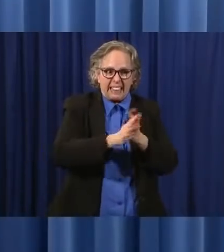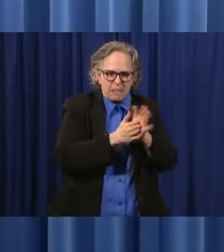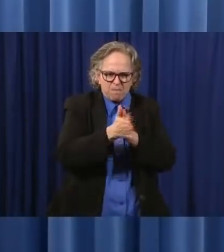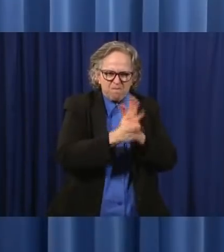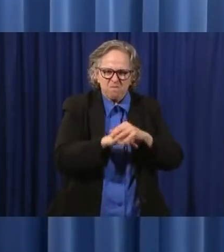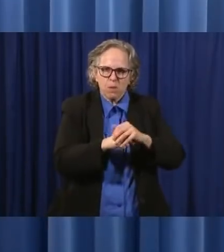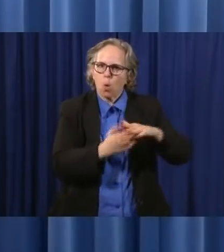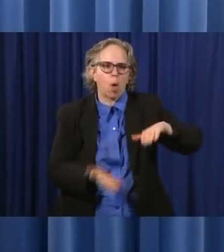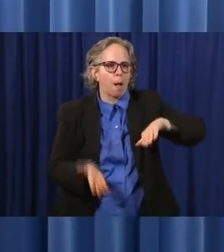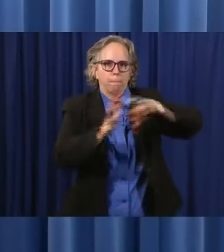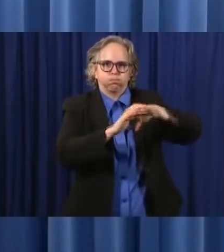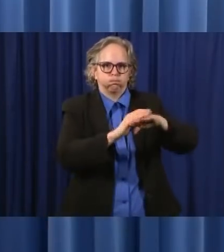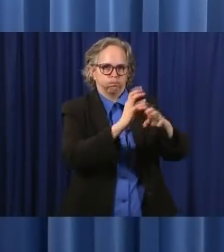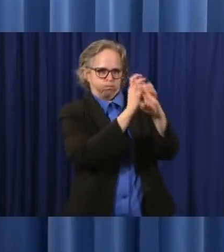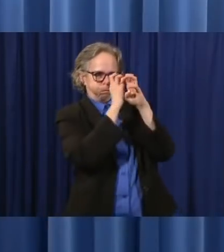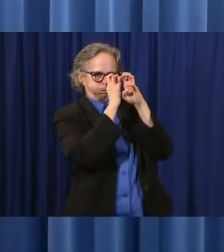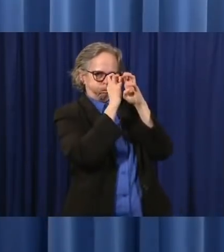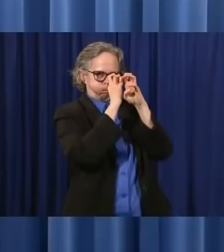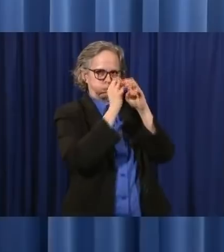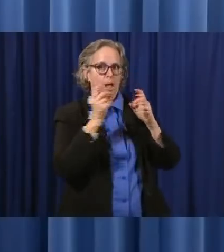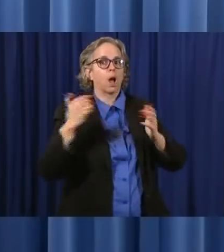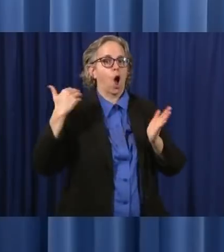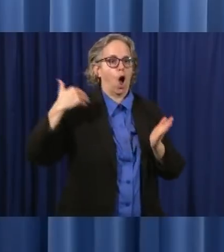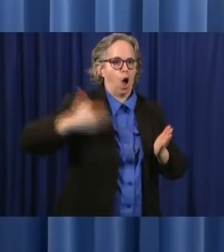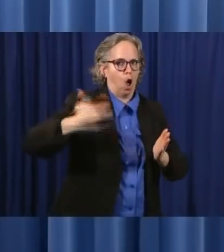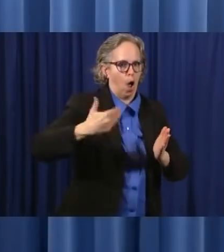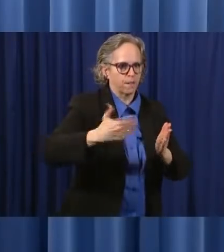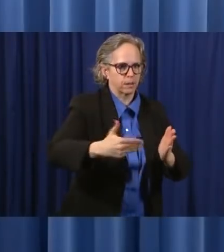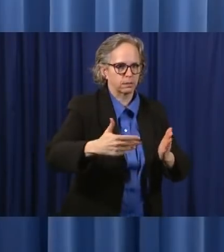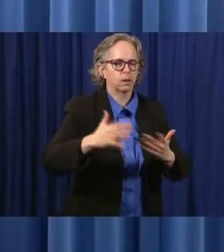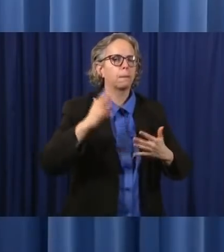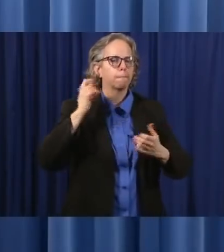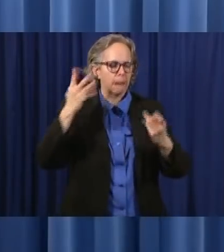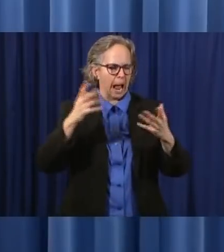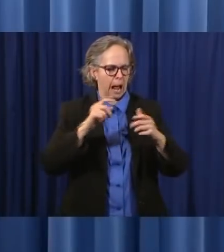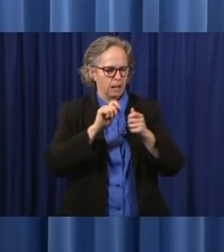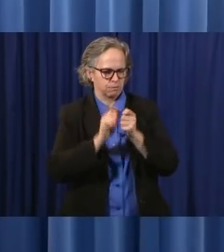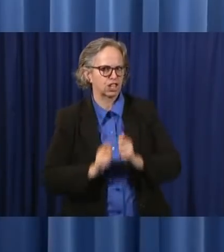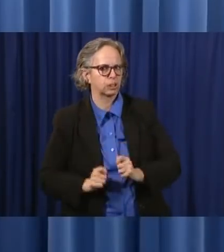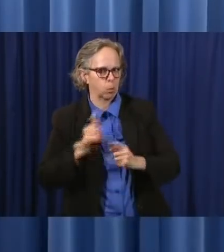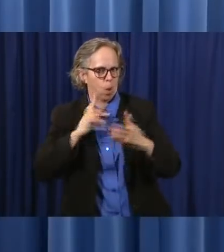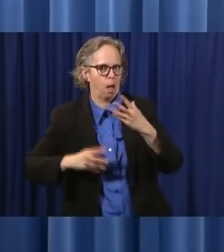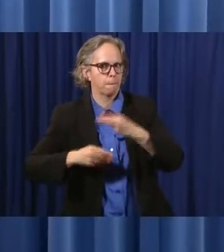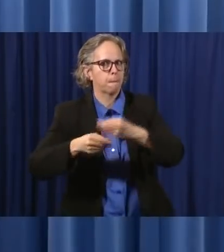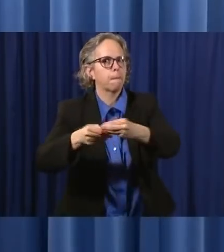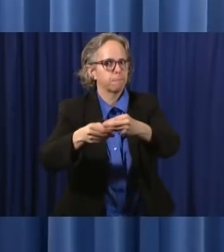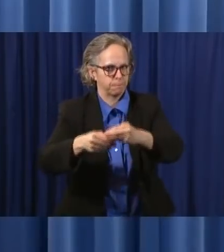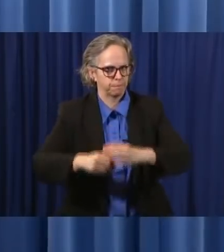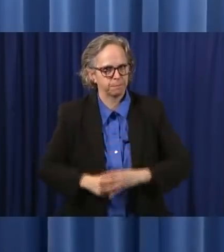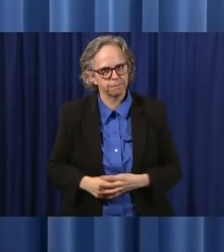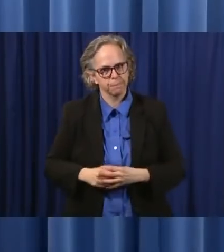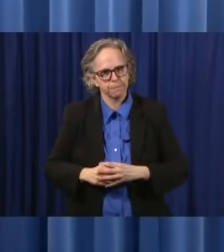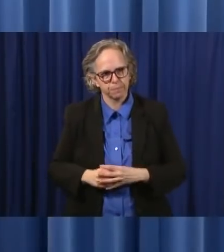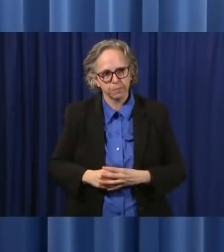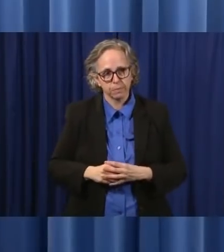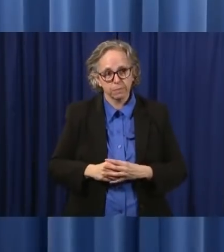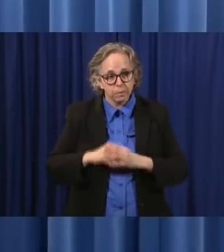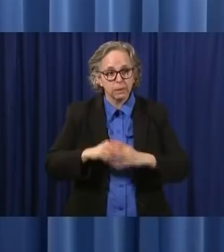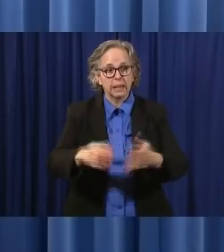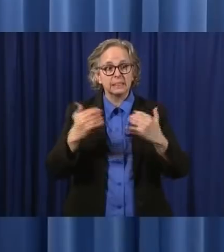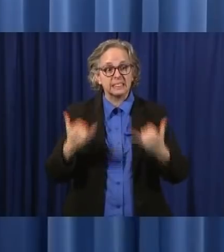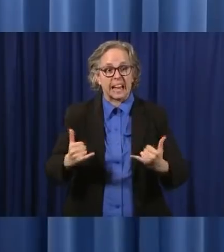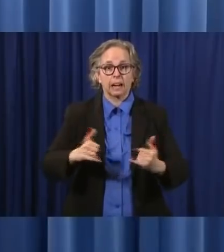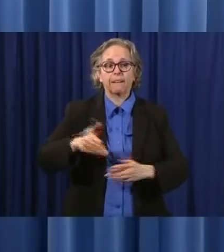and many other changes. To explain in more detail how child care will look different, I've invited Joni